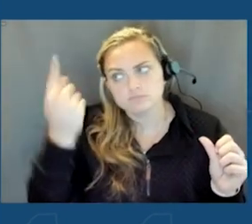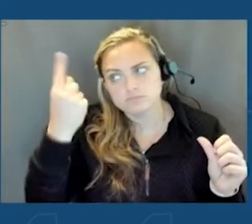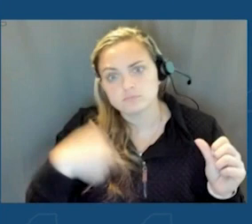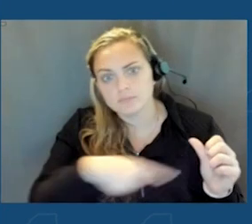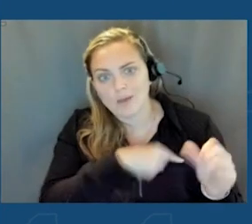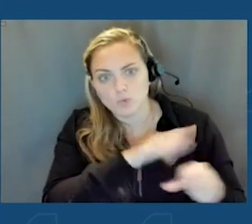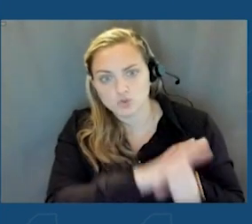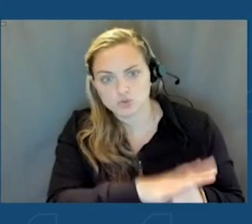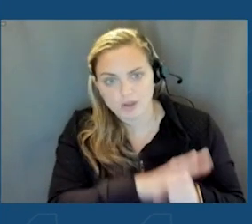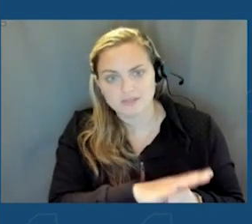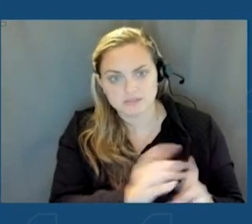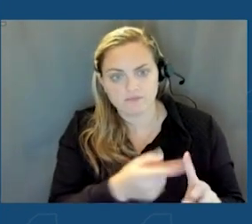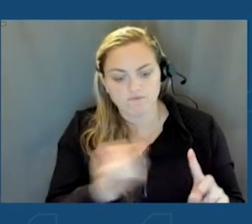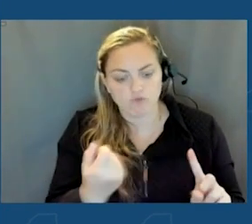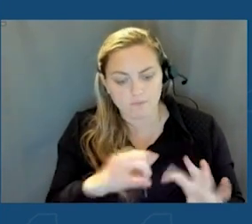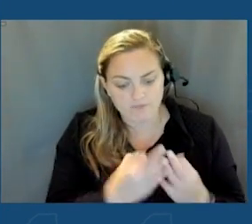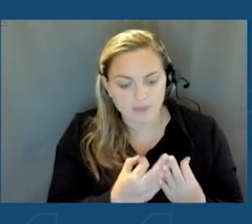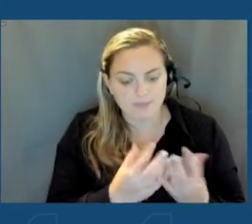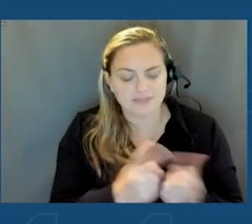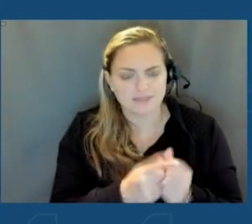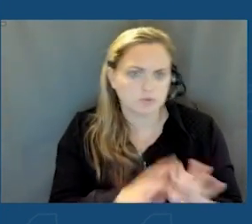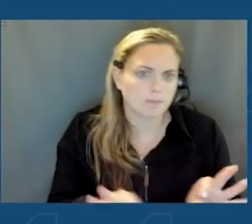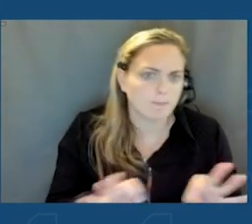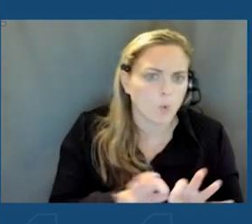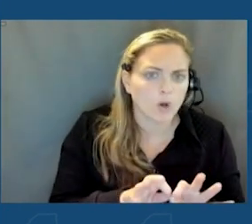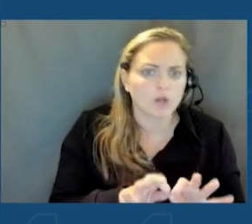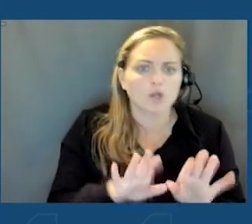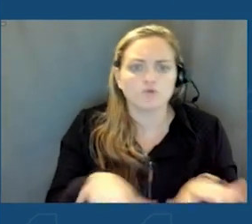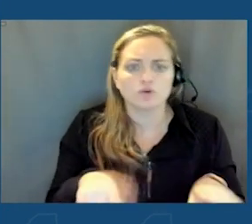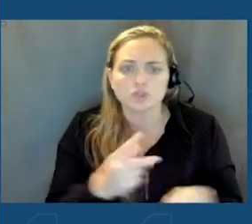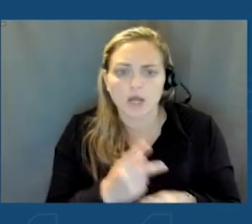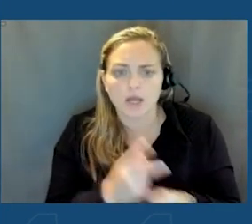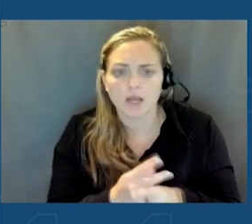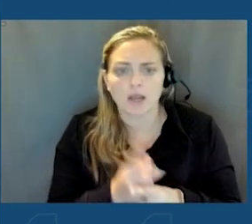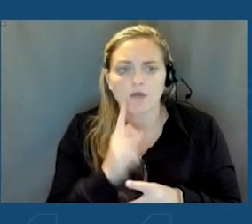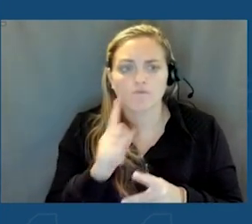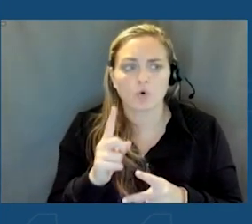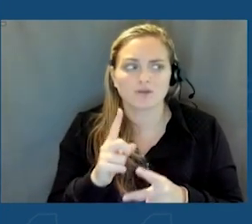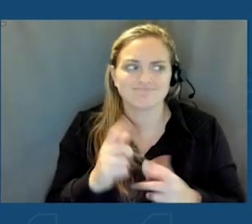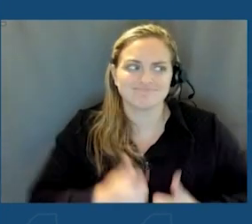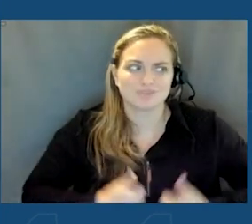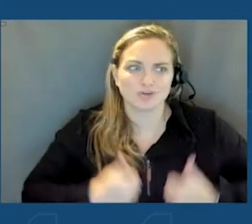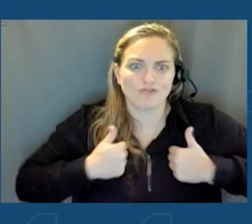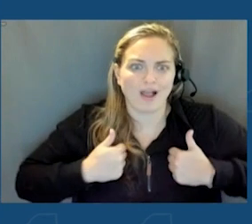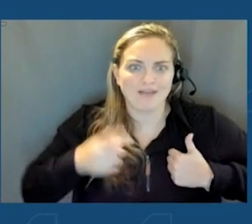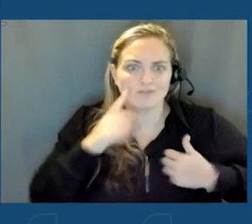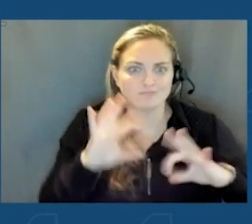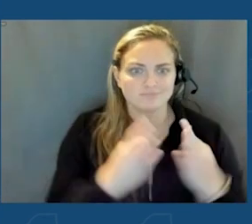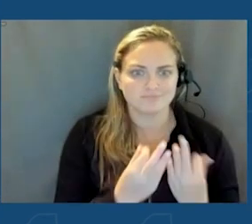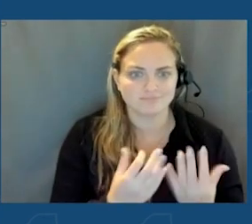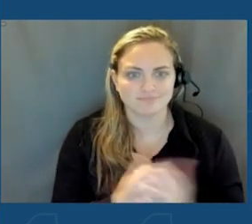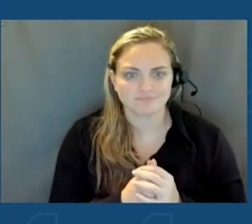that families are under and how critically important child care is just for survival for families.